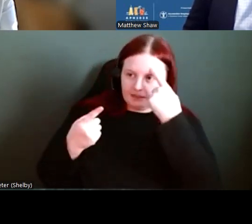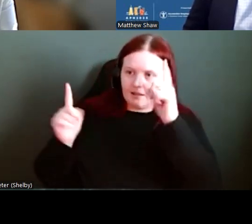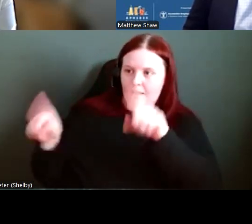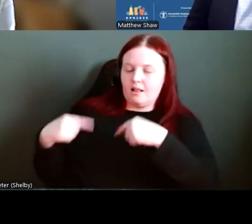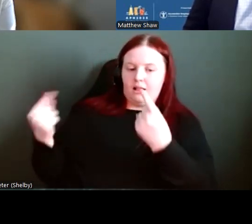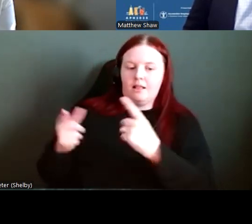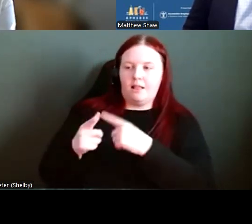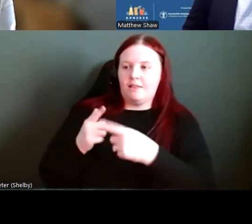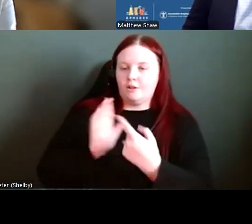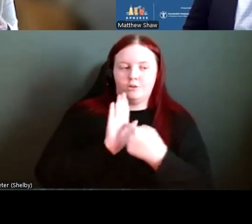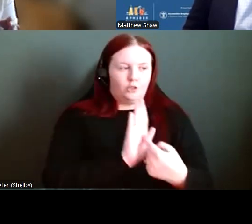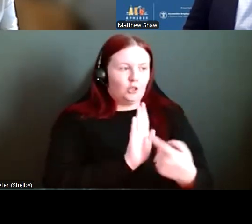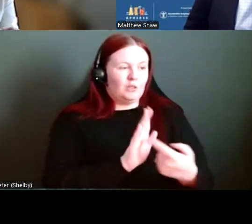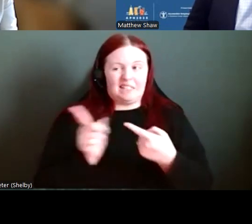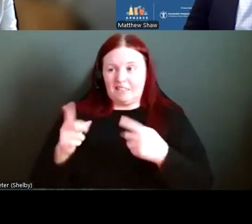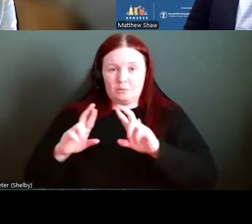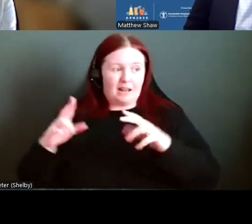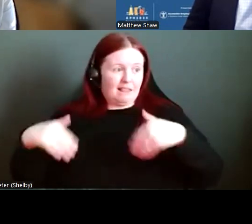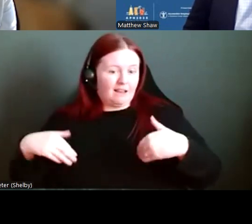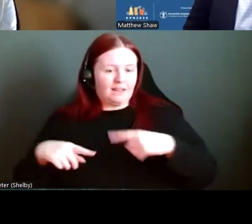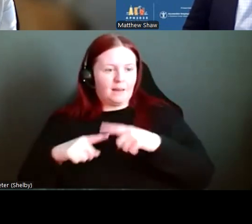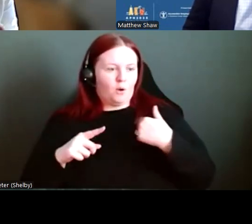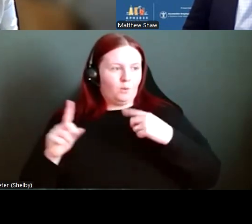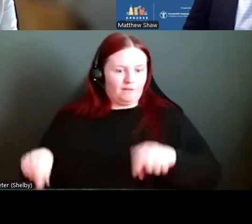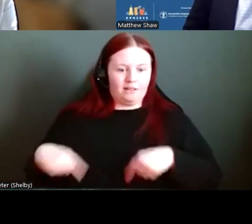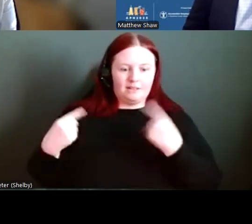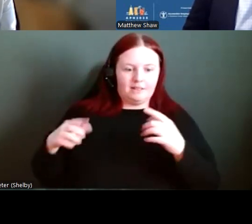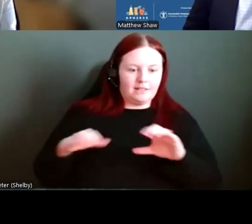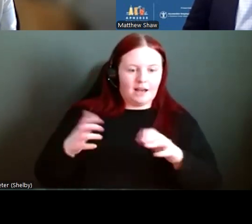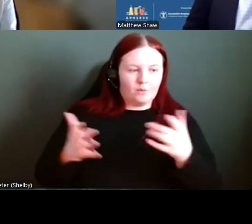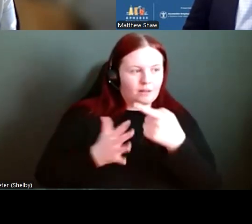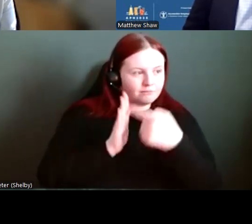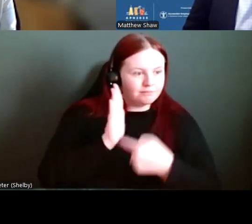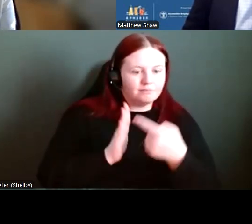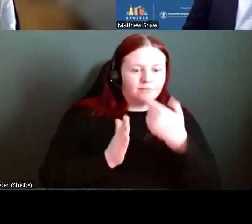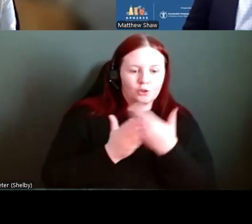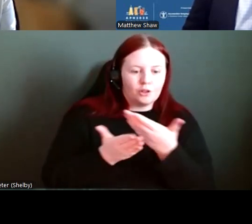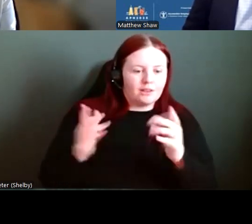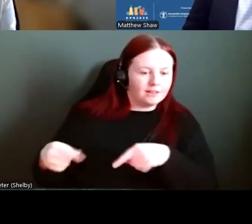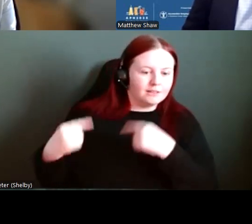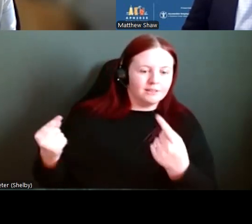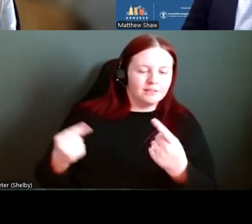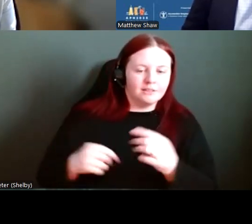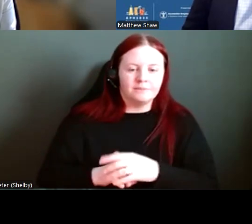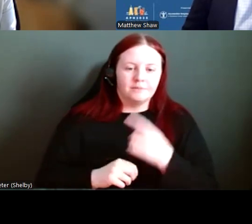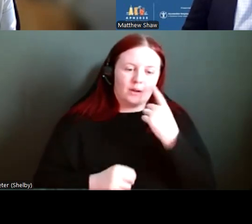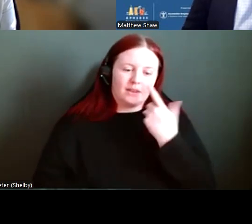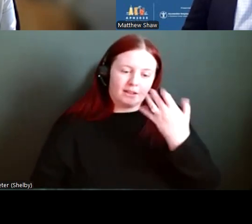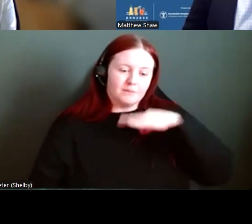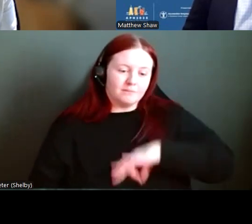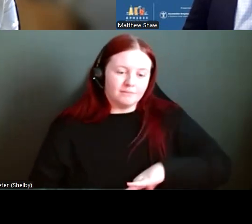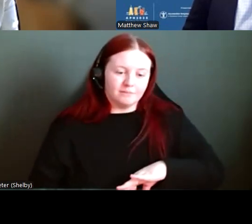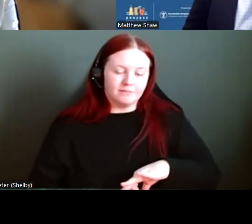yes, we're not there yet, but here's what we've done. Look at all these great things. So I think it's really helpful